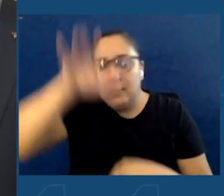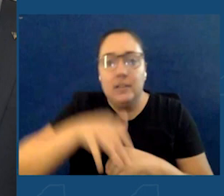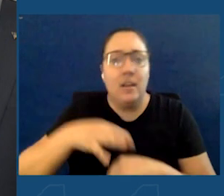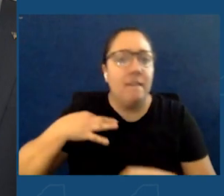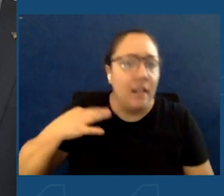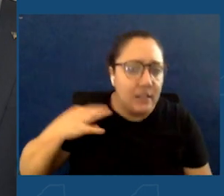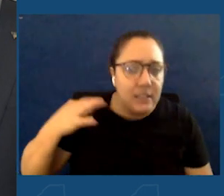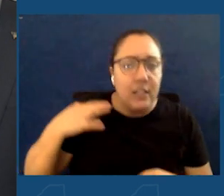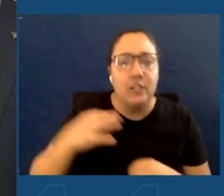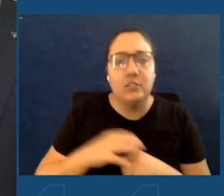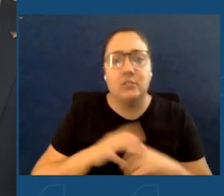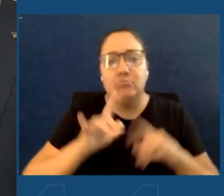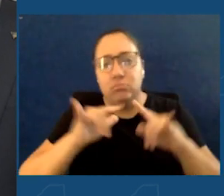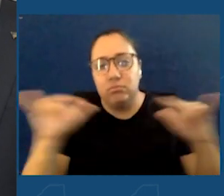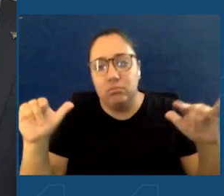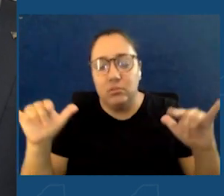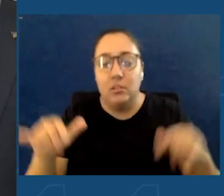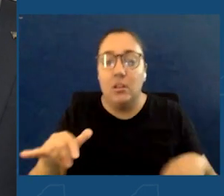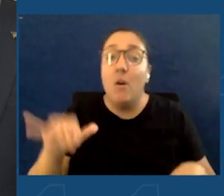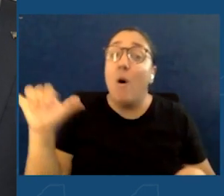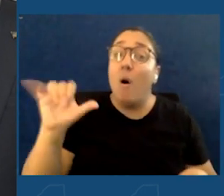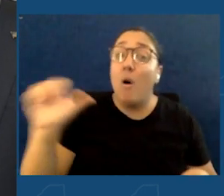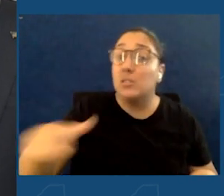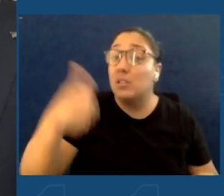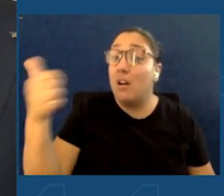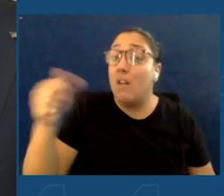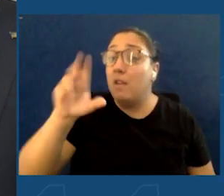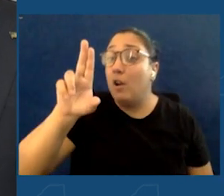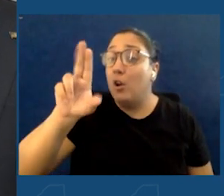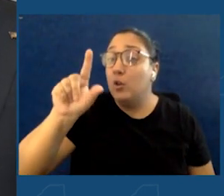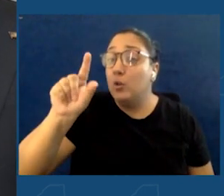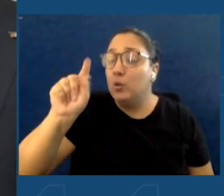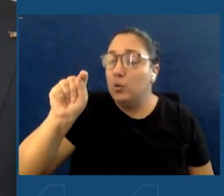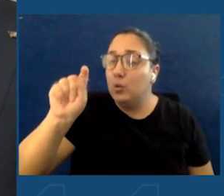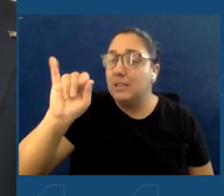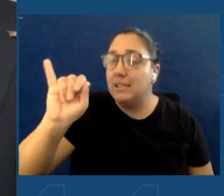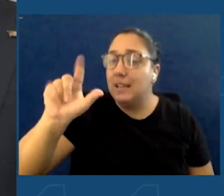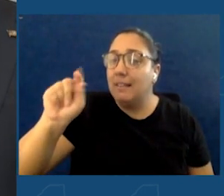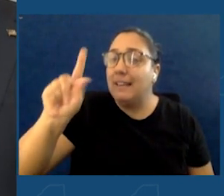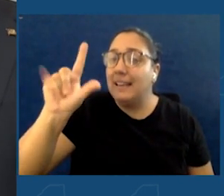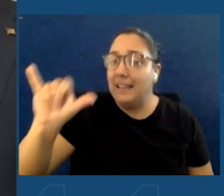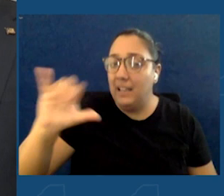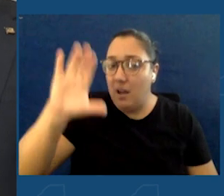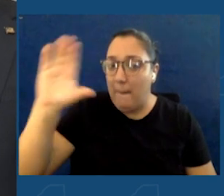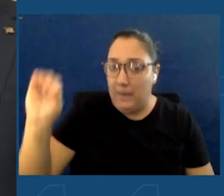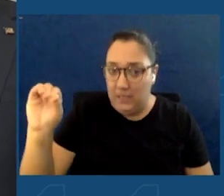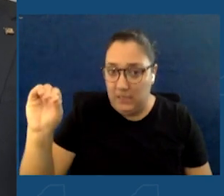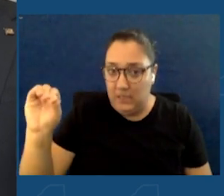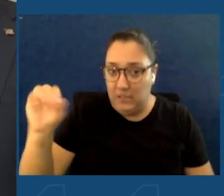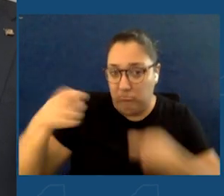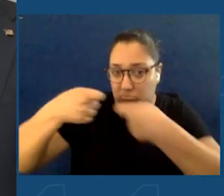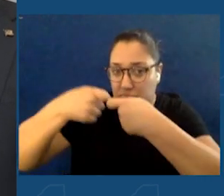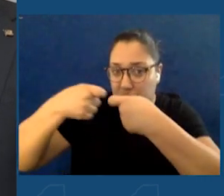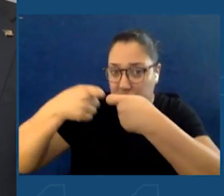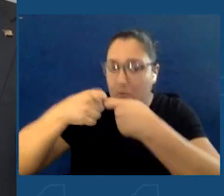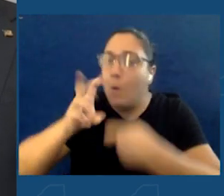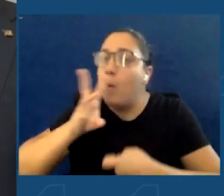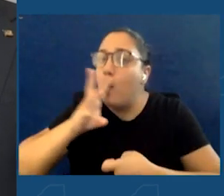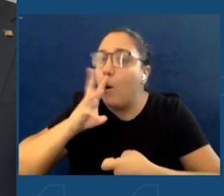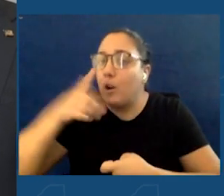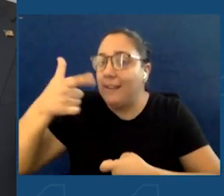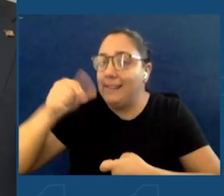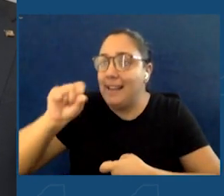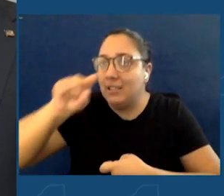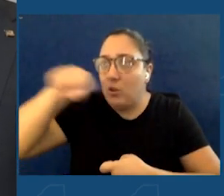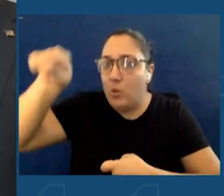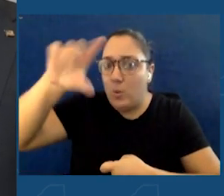else, and also, yes, our utility companies. And that's why today We just left a very serious convening of people. First of all, I